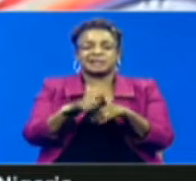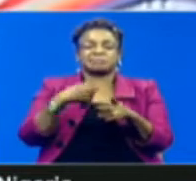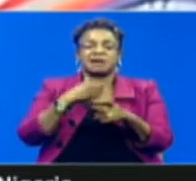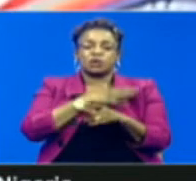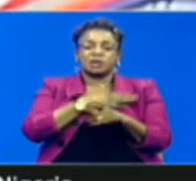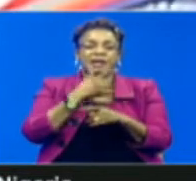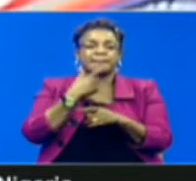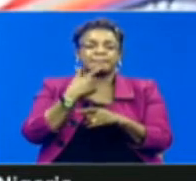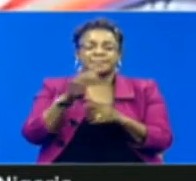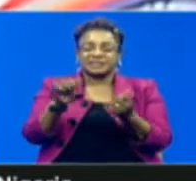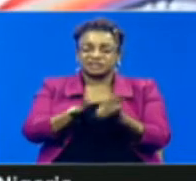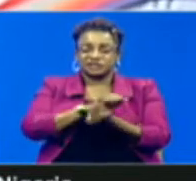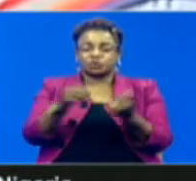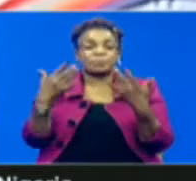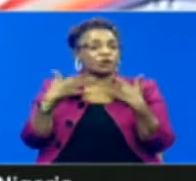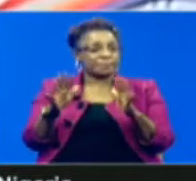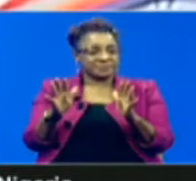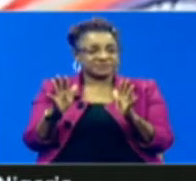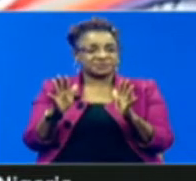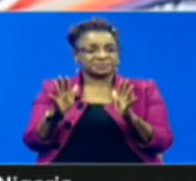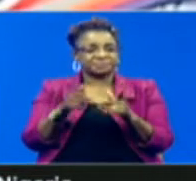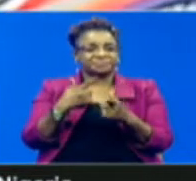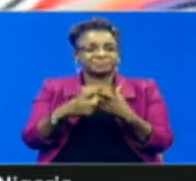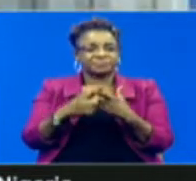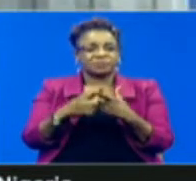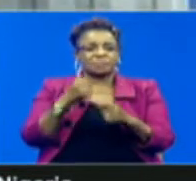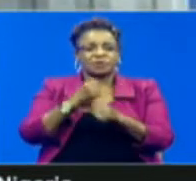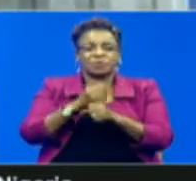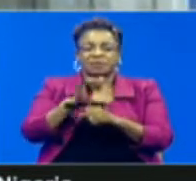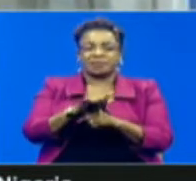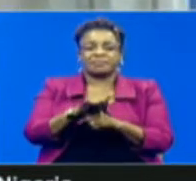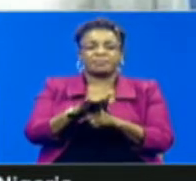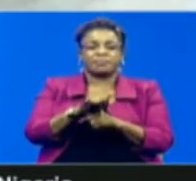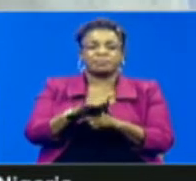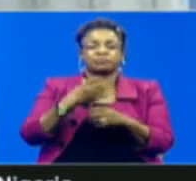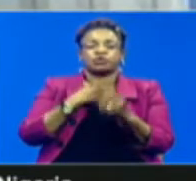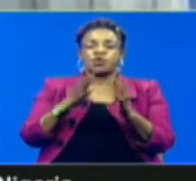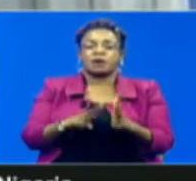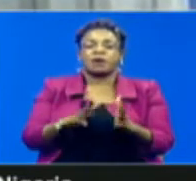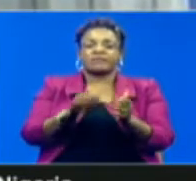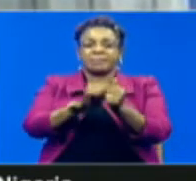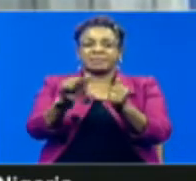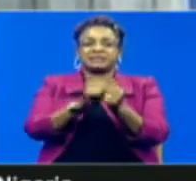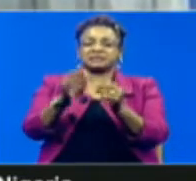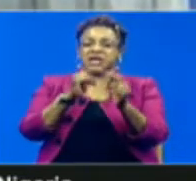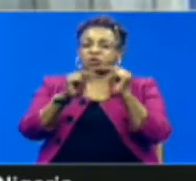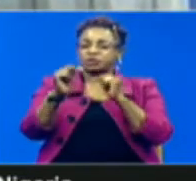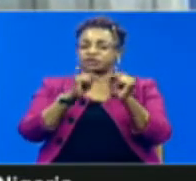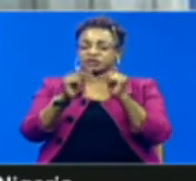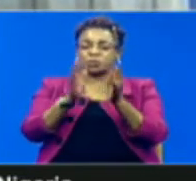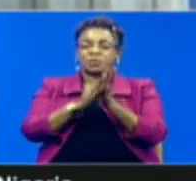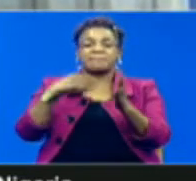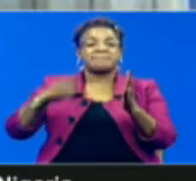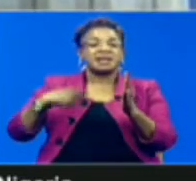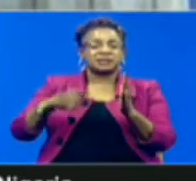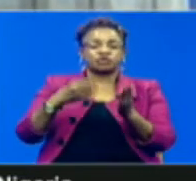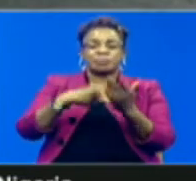expect that destruction to be complete and then we'll be through with this activity. The owner of the maize had been negotiating with millers to